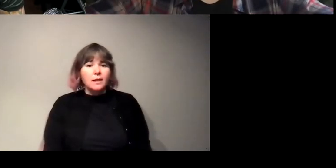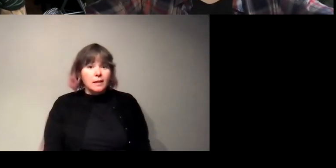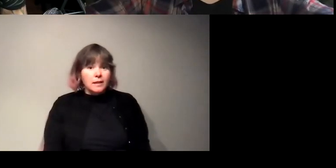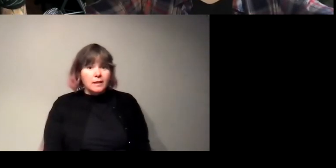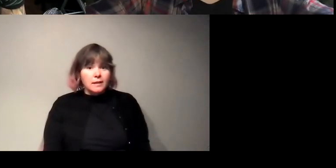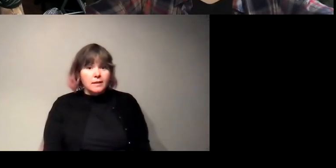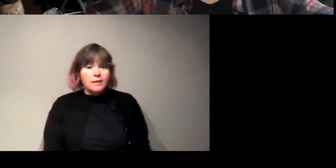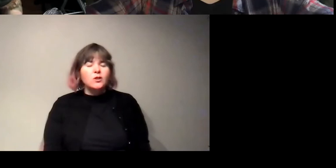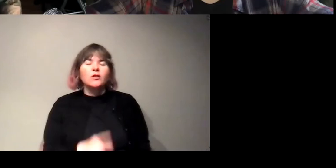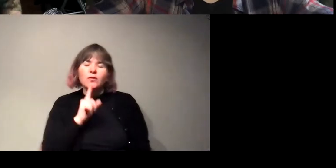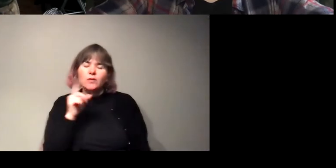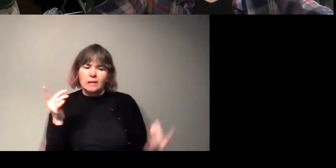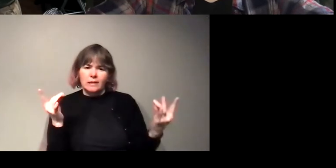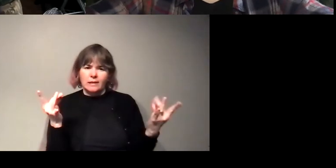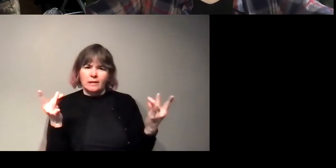It's a slippery slope, right?